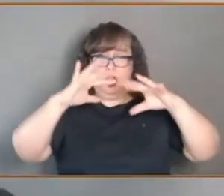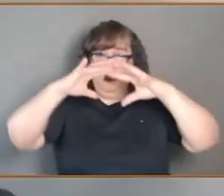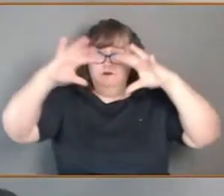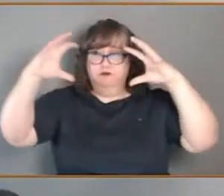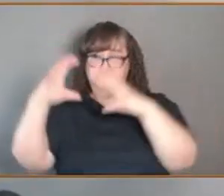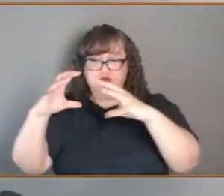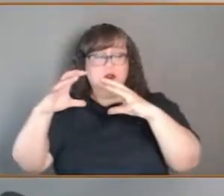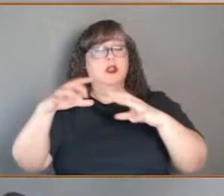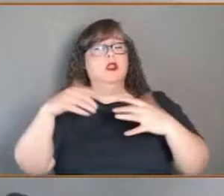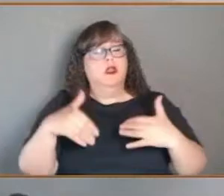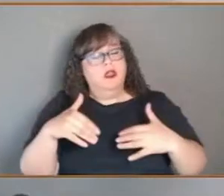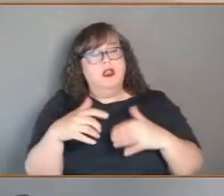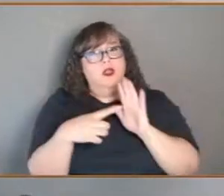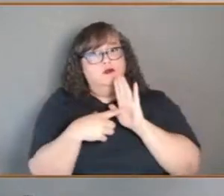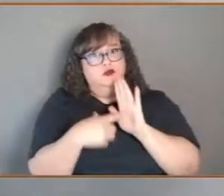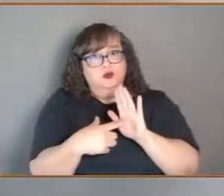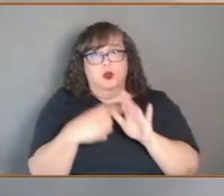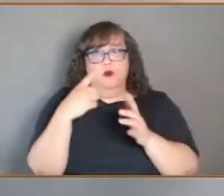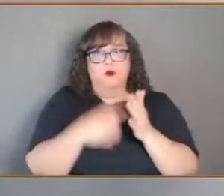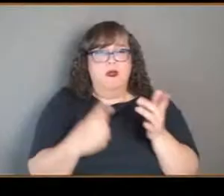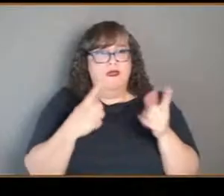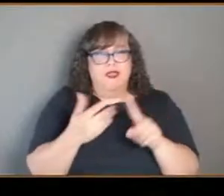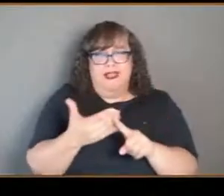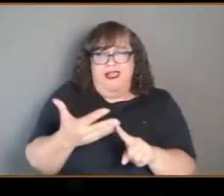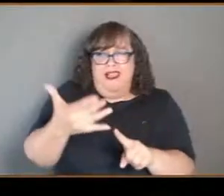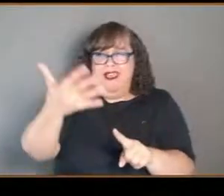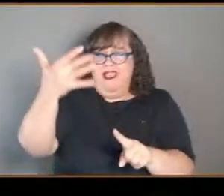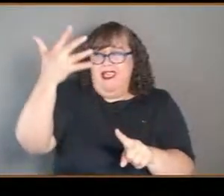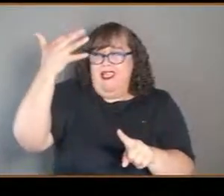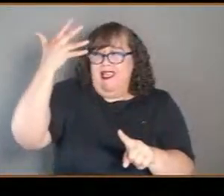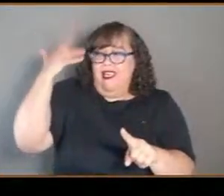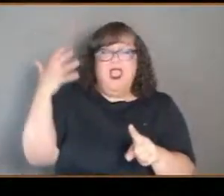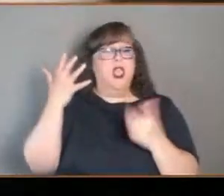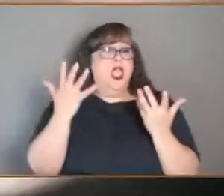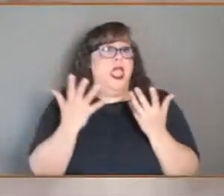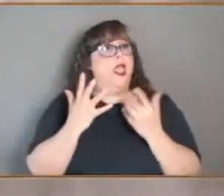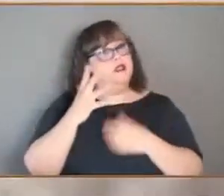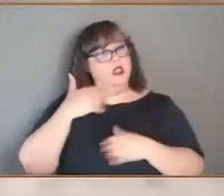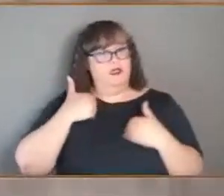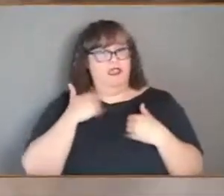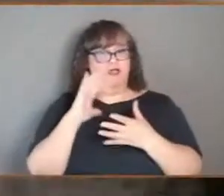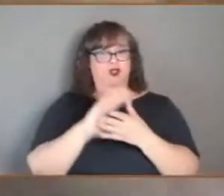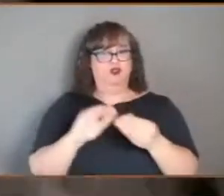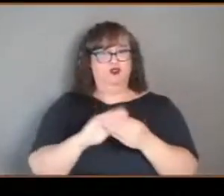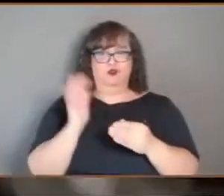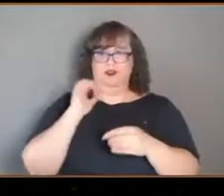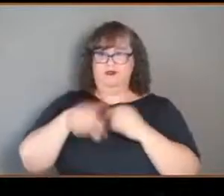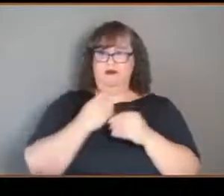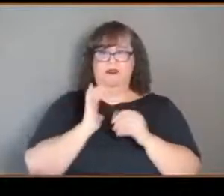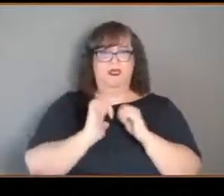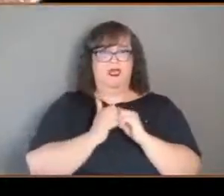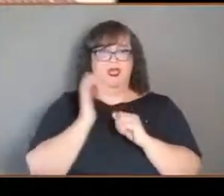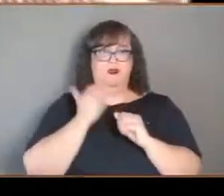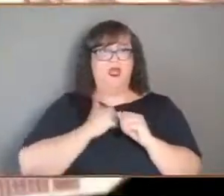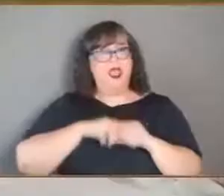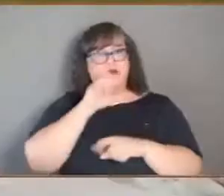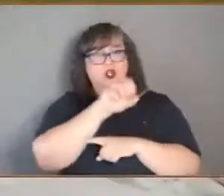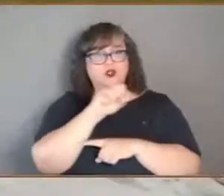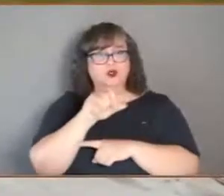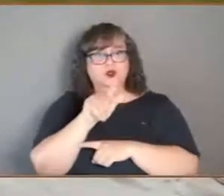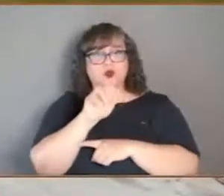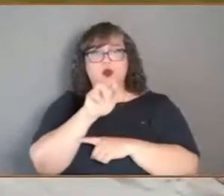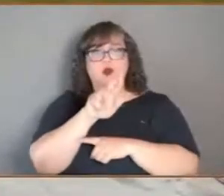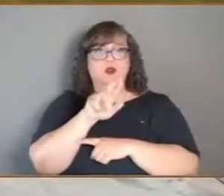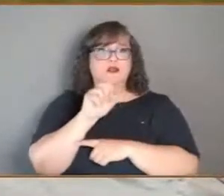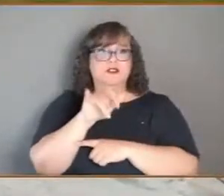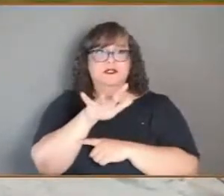the lost tales about the origin of our solar system. And the more we study them, the more we can decipher how life came to be.